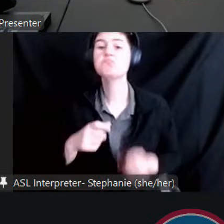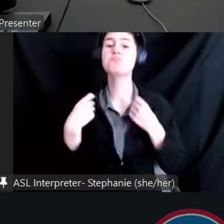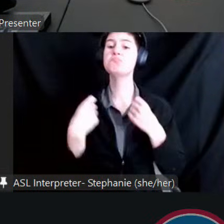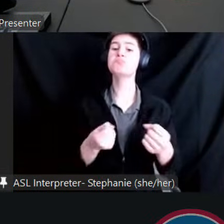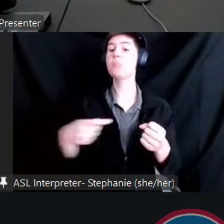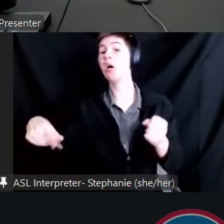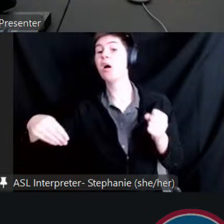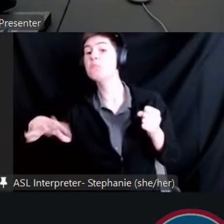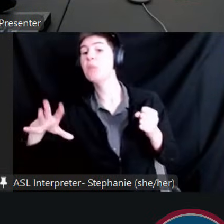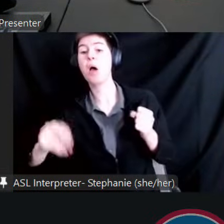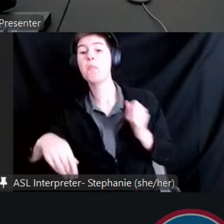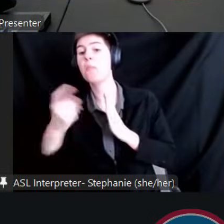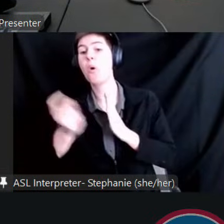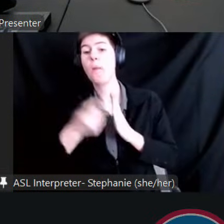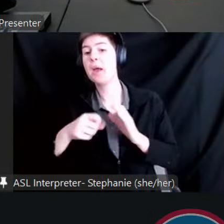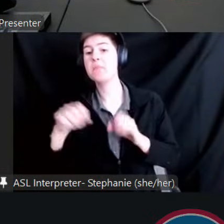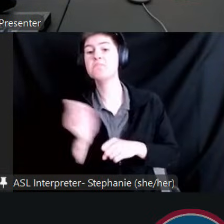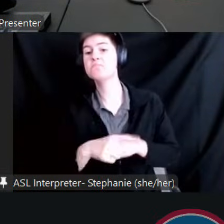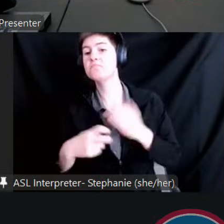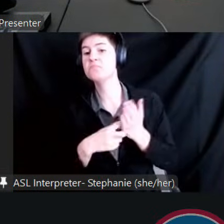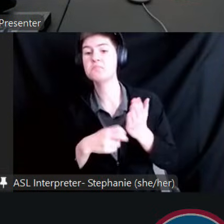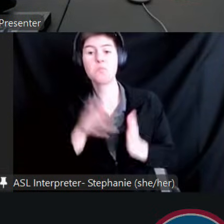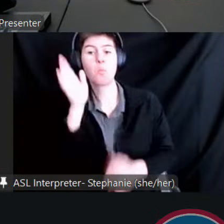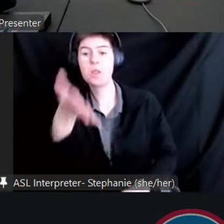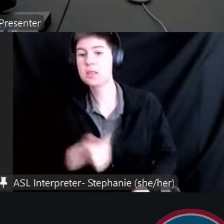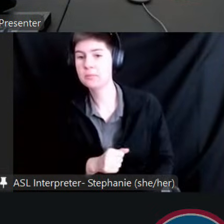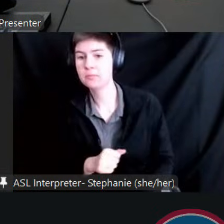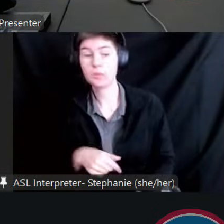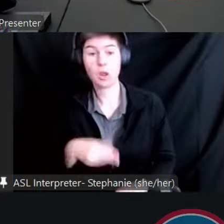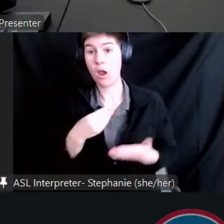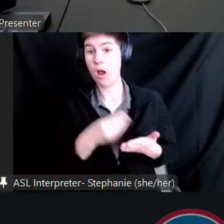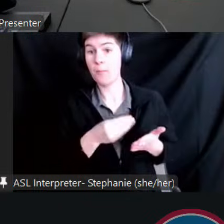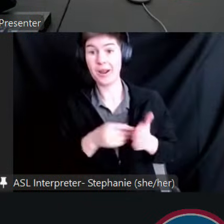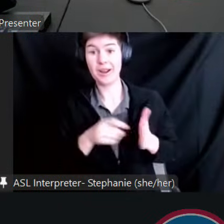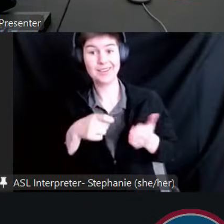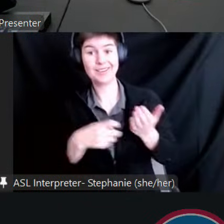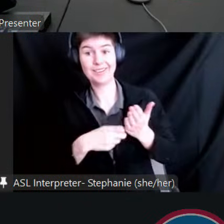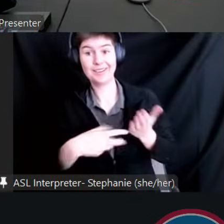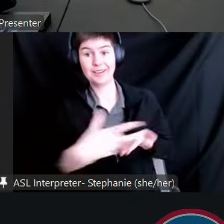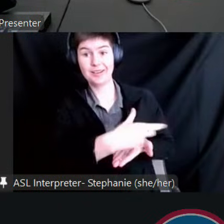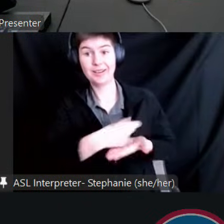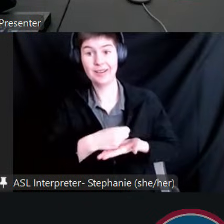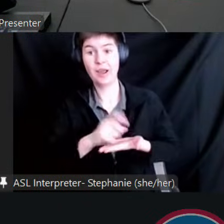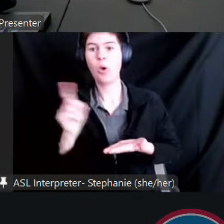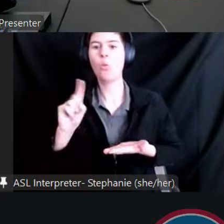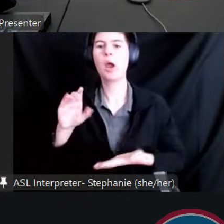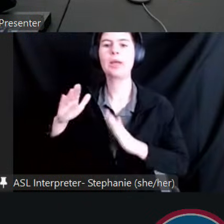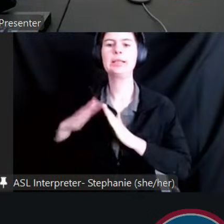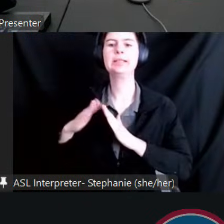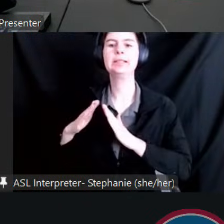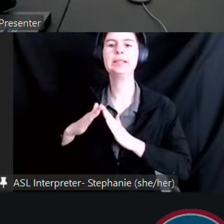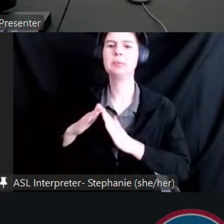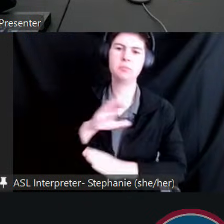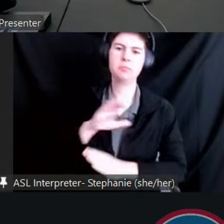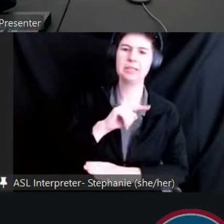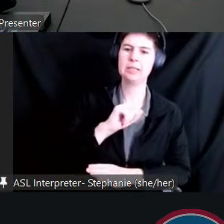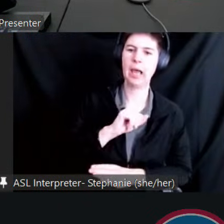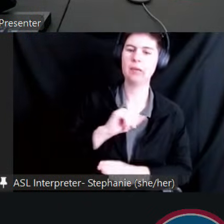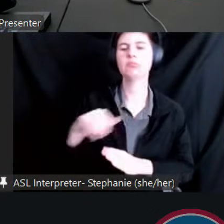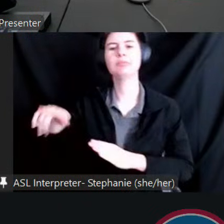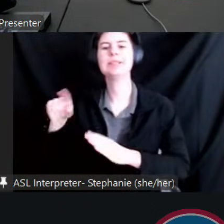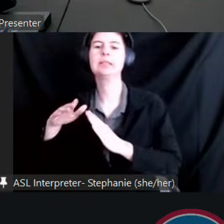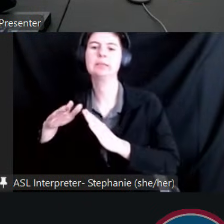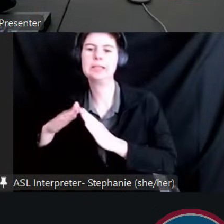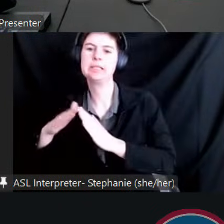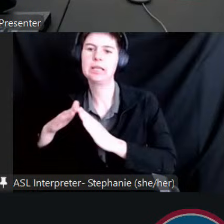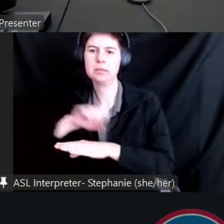mail. And I'll note that the revenue from that goes to the city. It doesn't come to CTA. So, you know, part of that, you